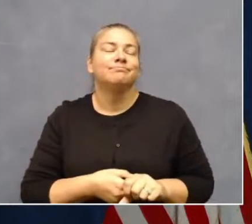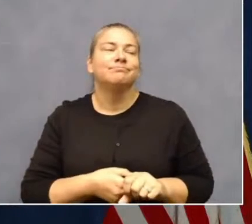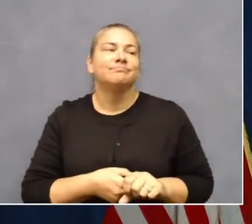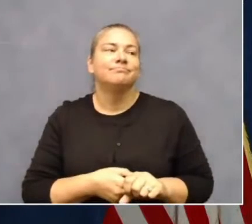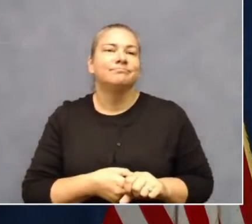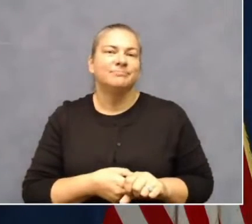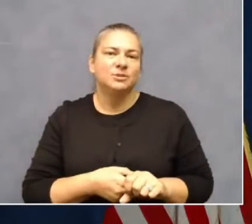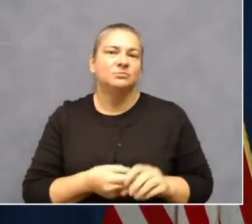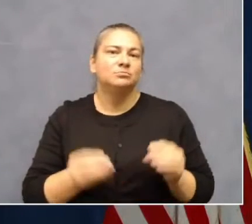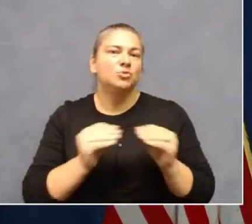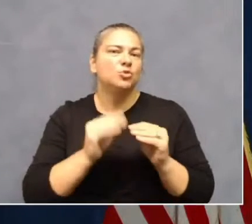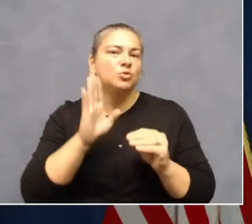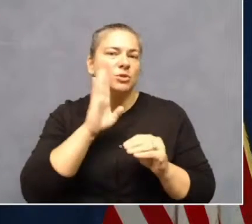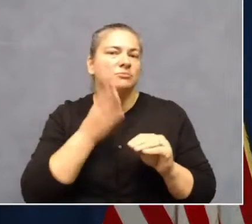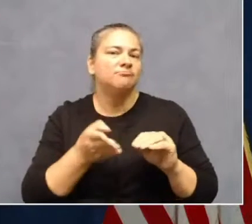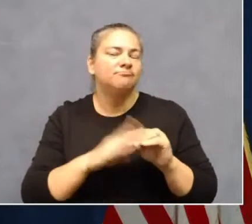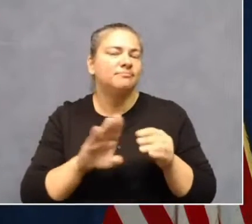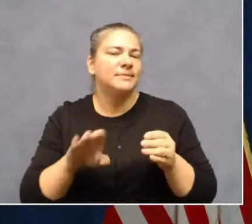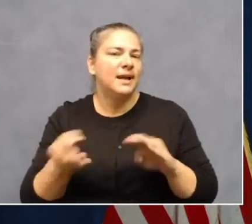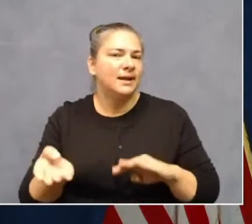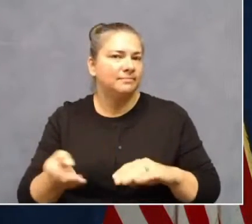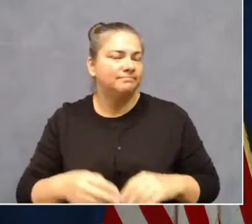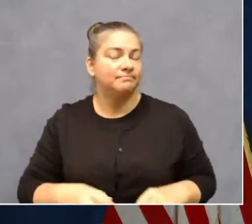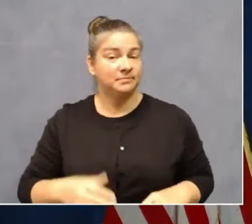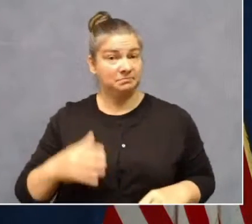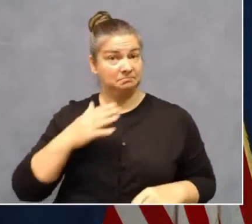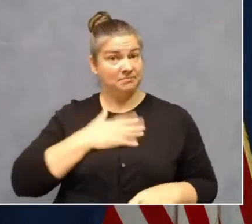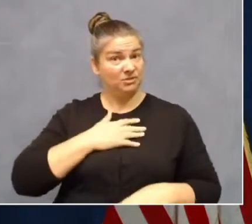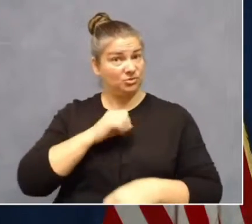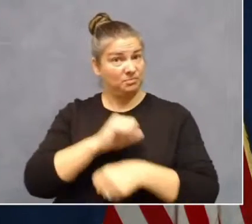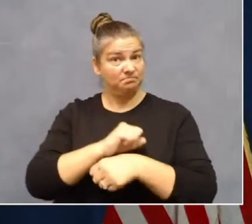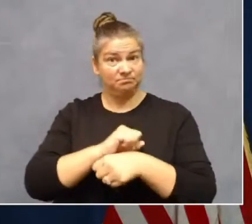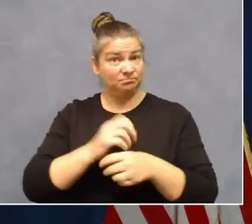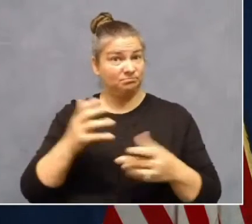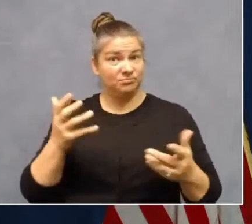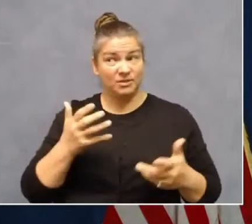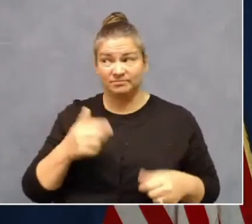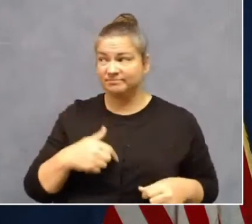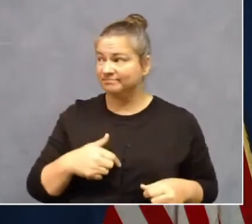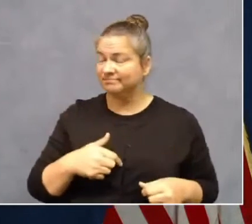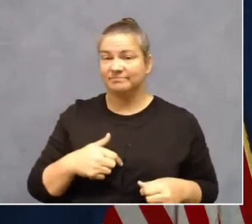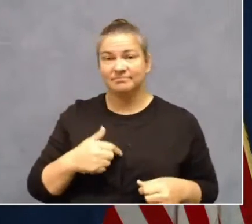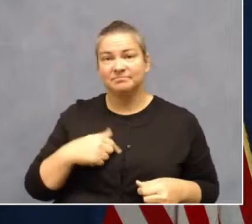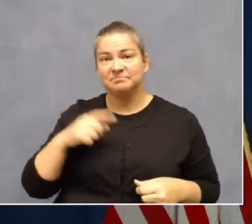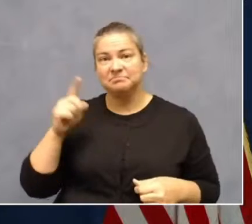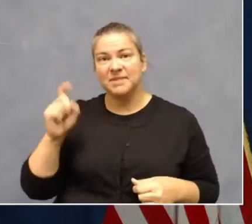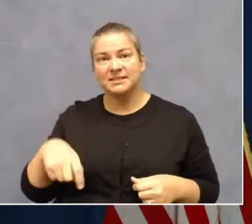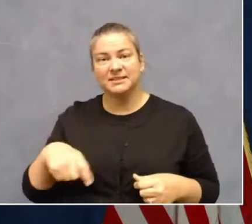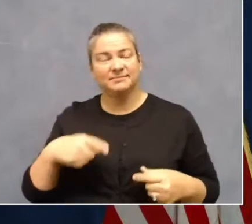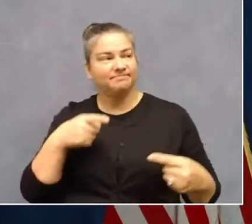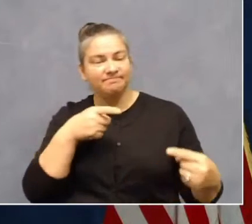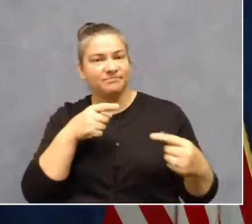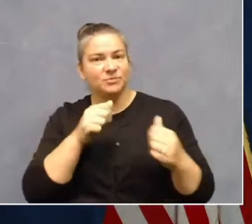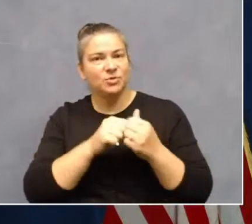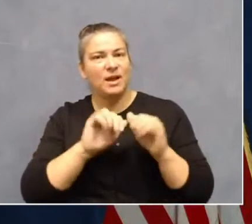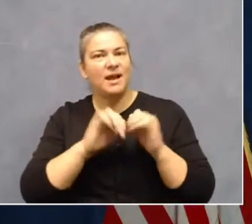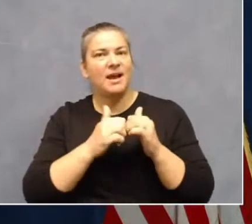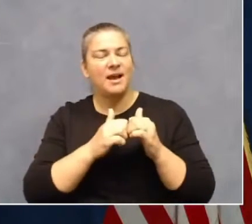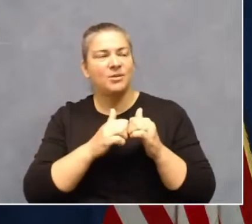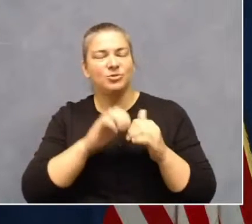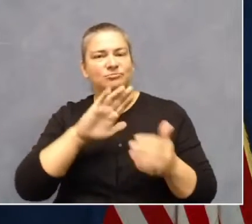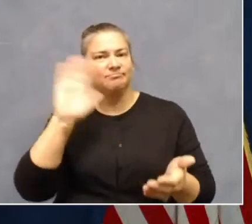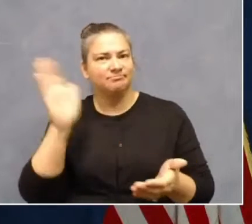a Commonwealth and as a country to turn this around. Let me first talk about what's going on in the